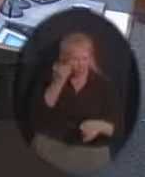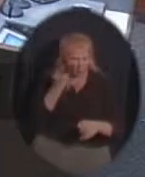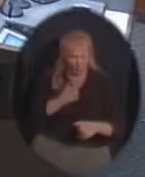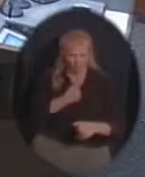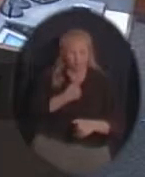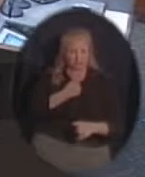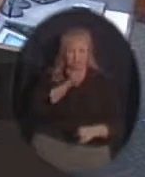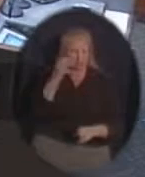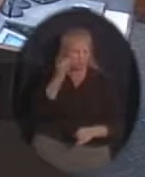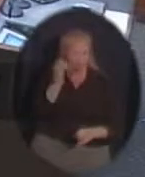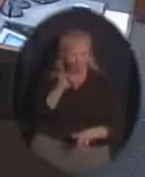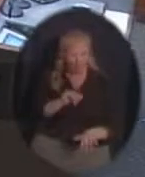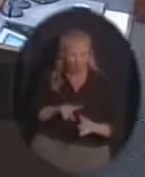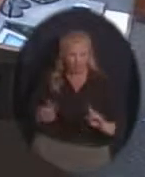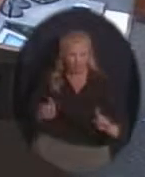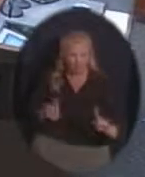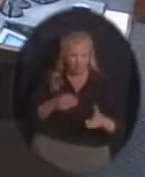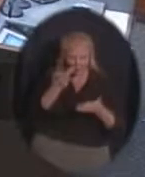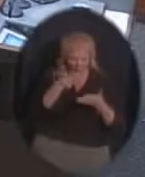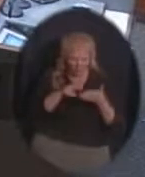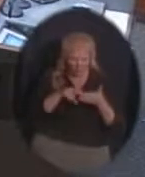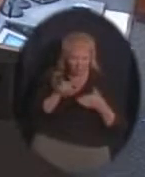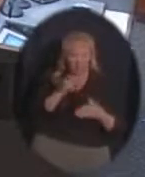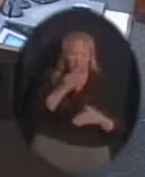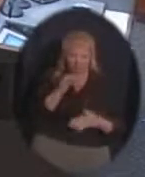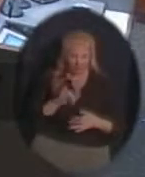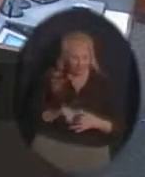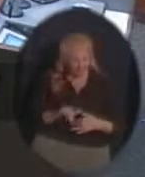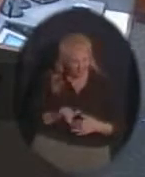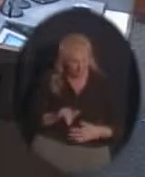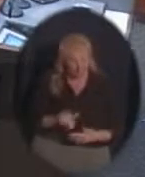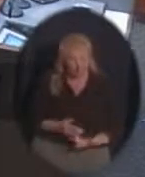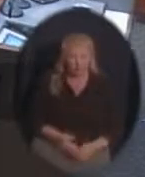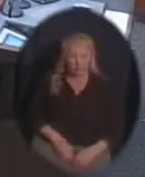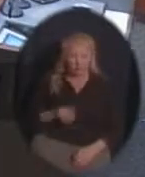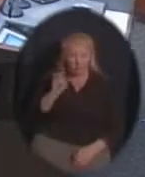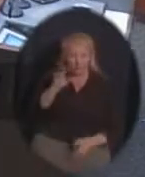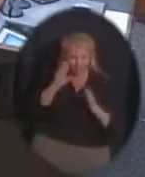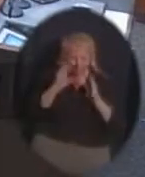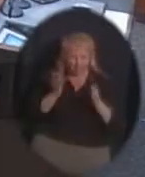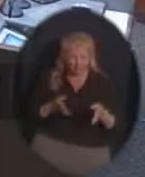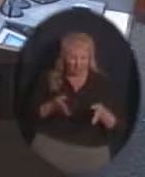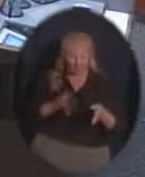it, but the research says that. So I think it's something we need to pay attention to.